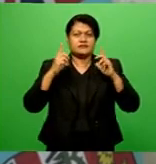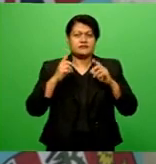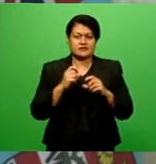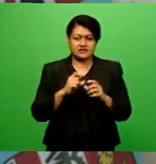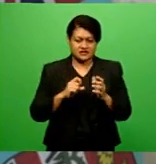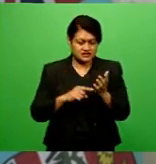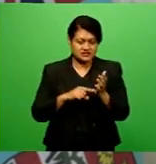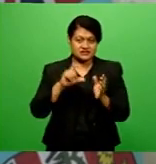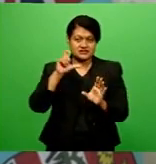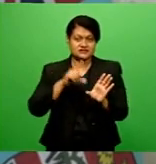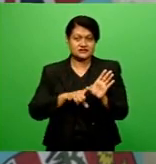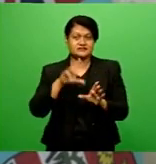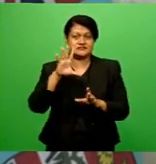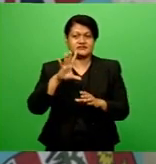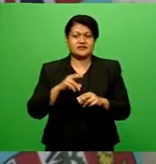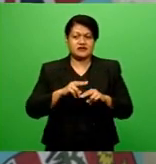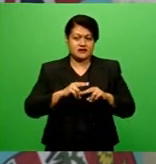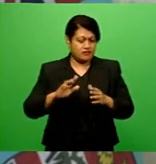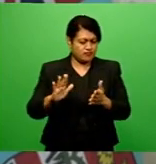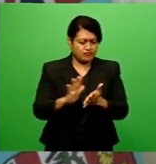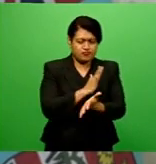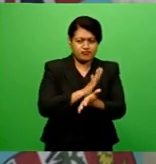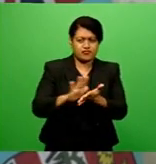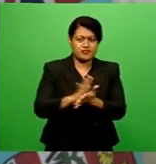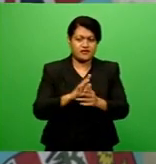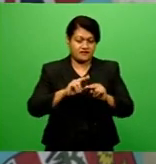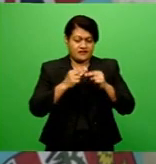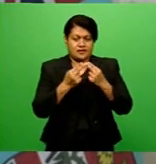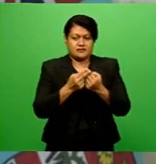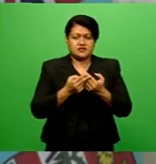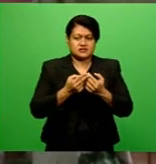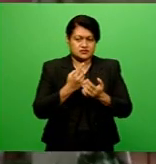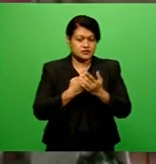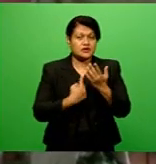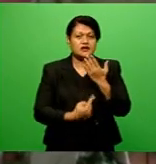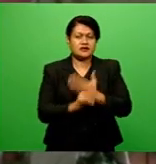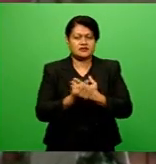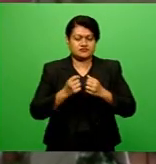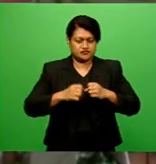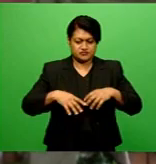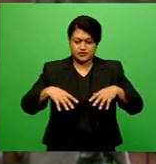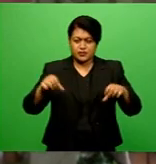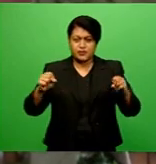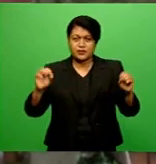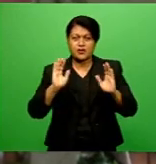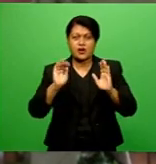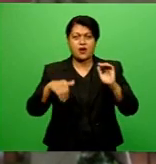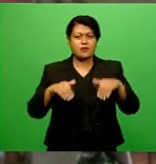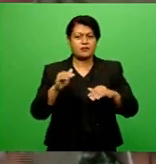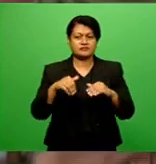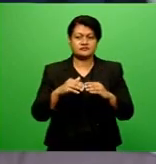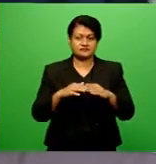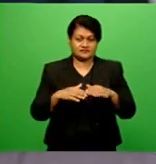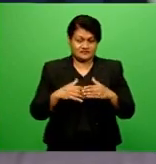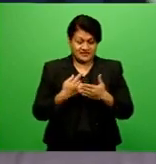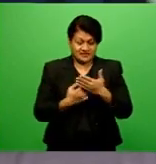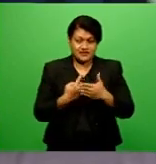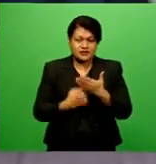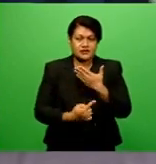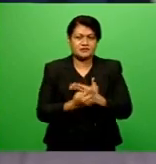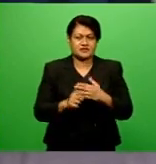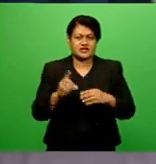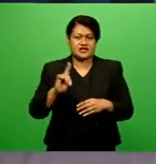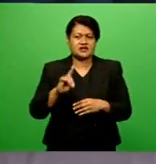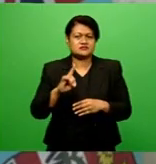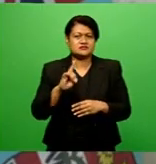devastation, families have lost their homes, farmers have lost crops and livestock. And we are only beginning the hard work of